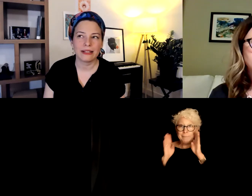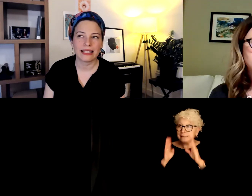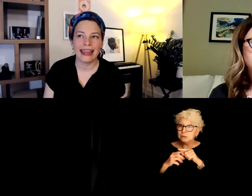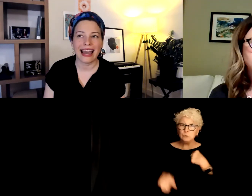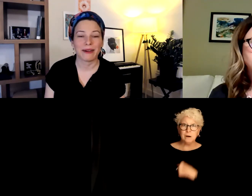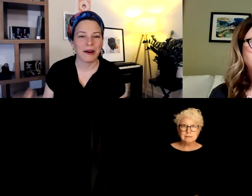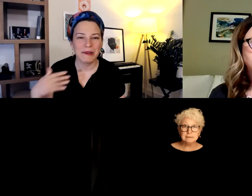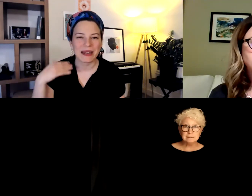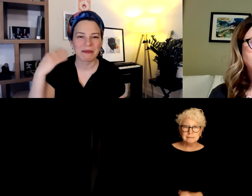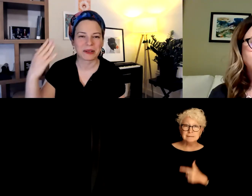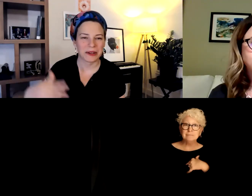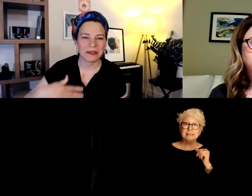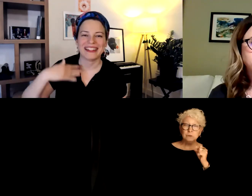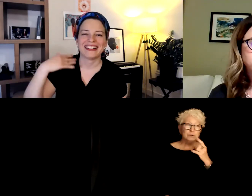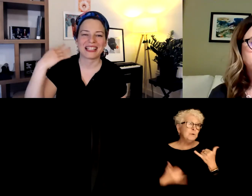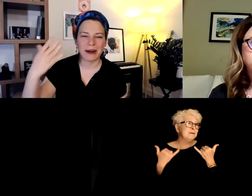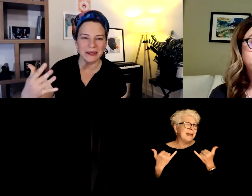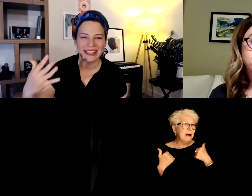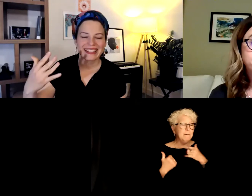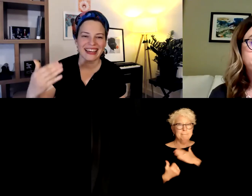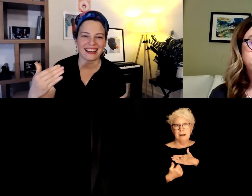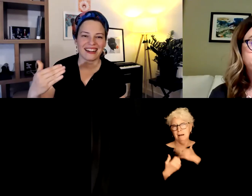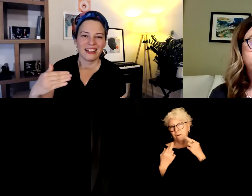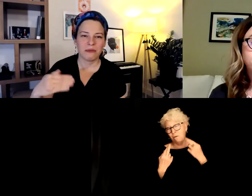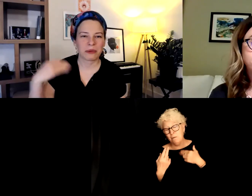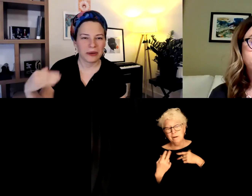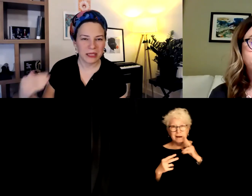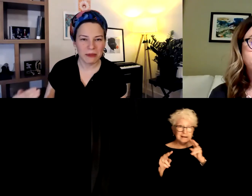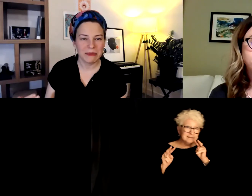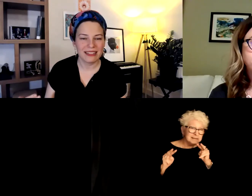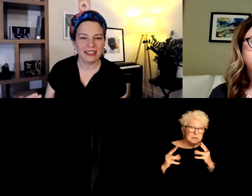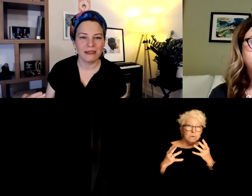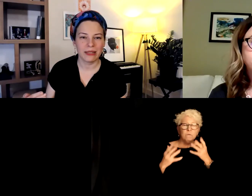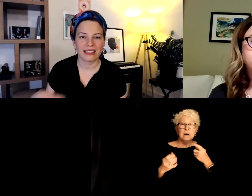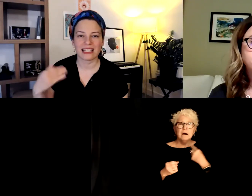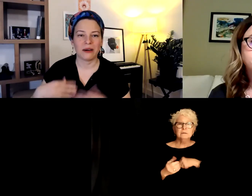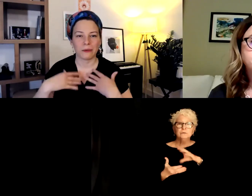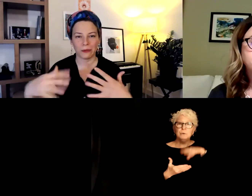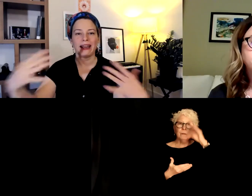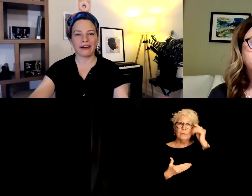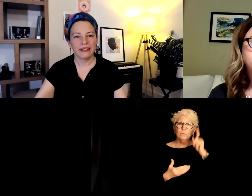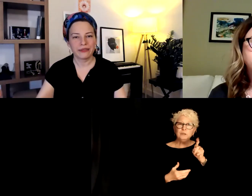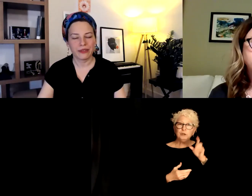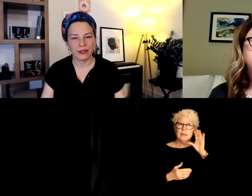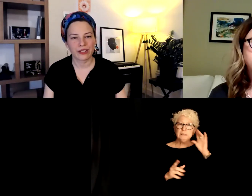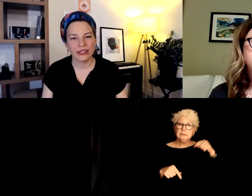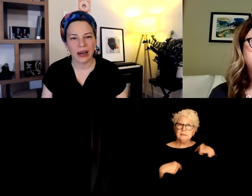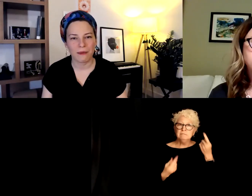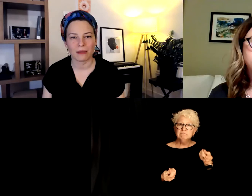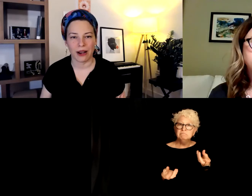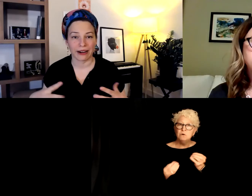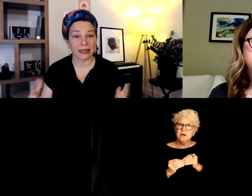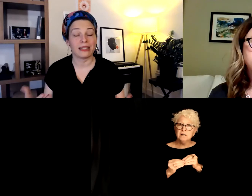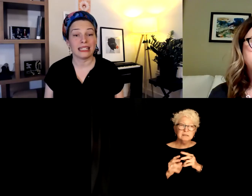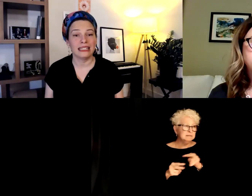guess I would say, I would hope that we would learn as part of this that we were always supposed to be listening, because that's how we're prepared for the future and how we